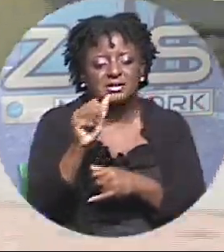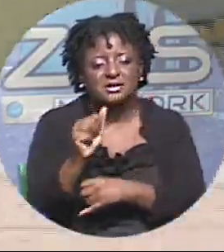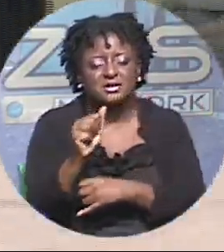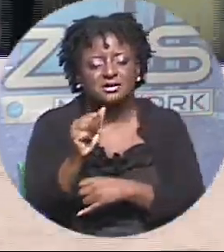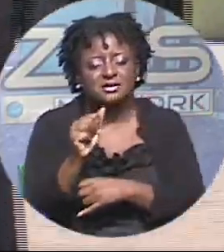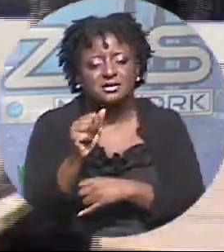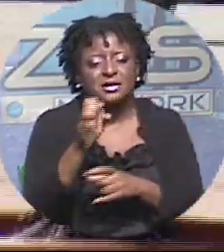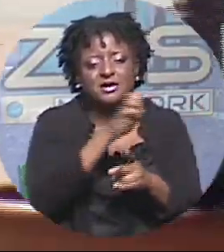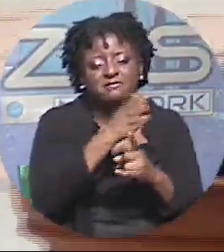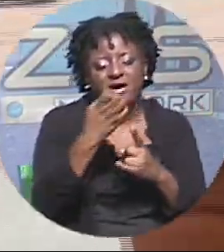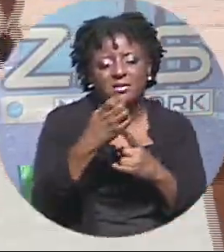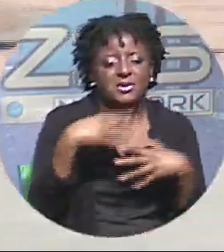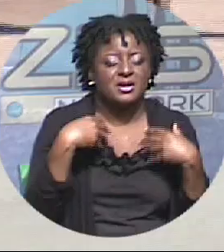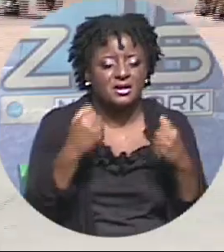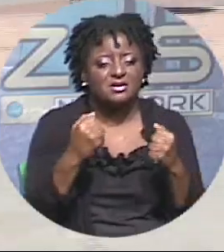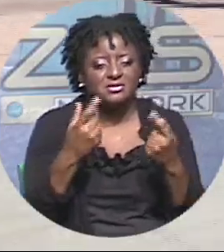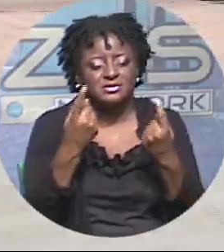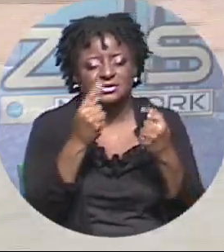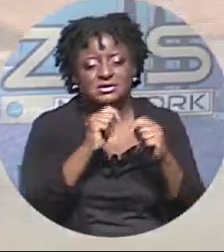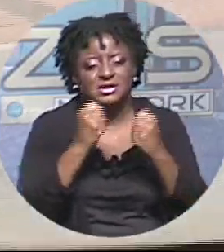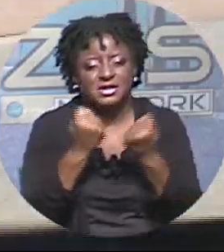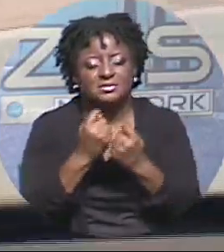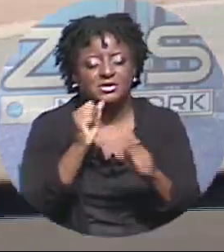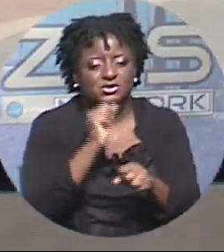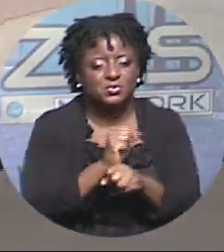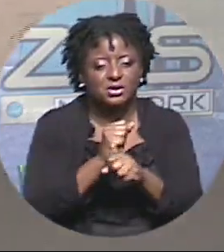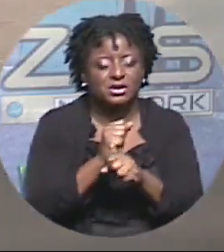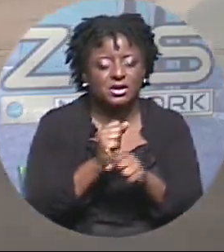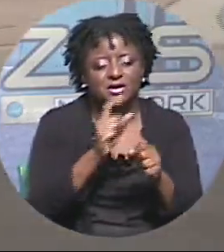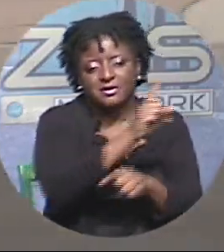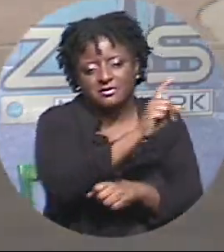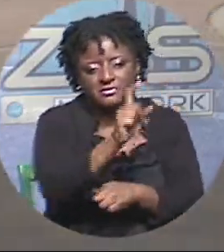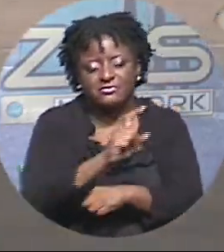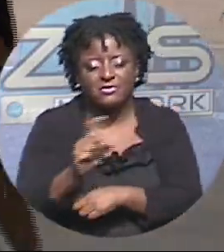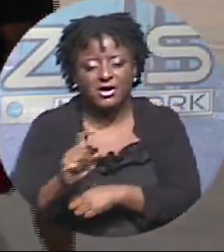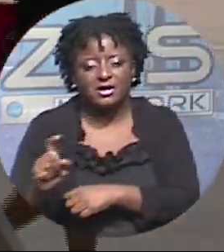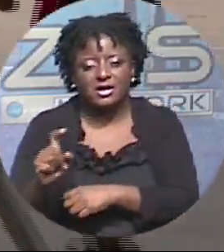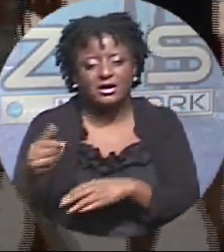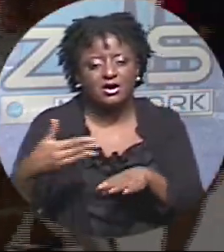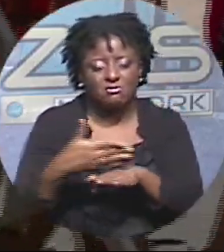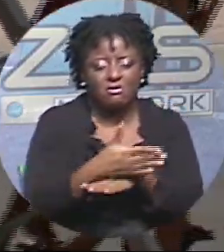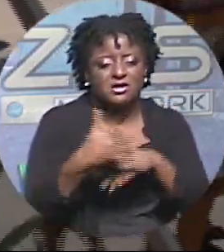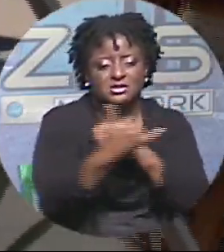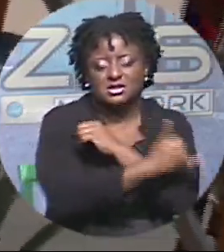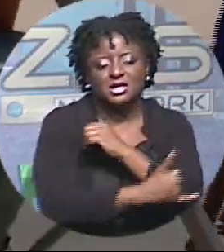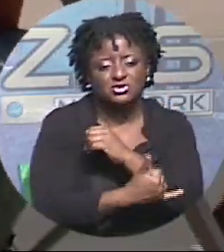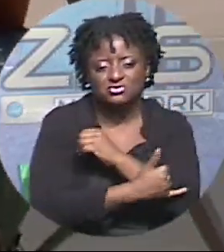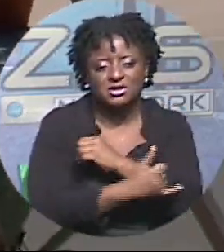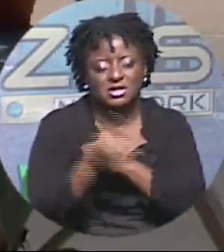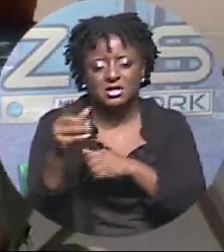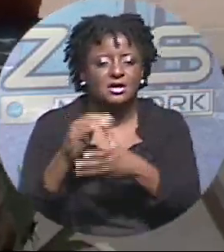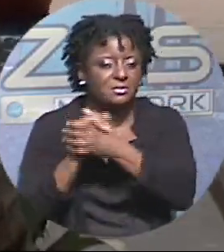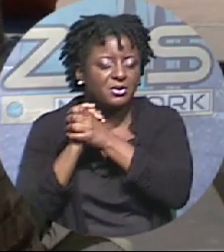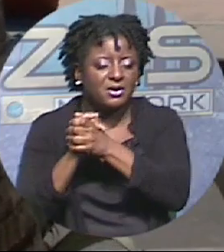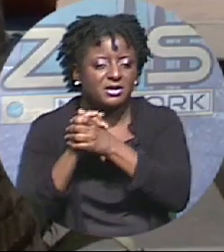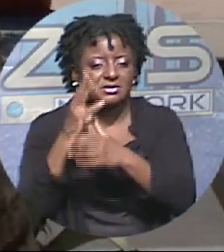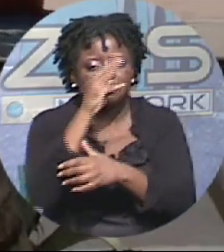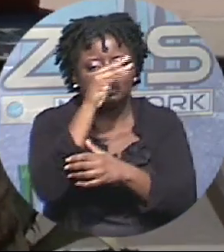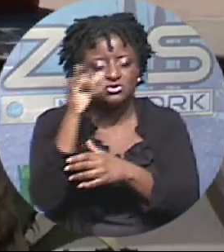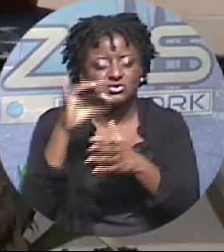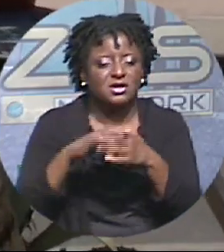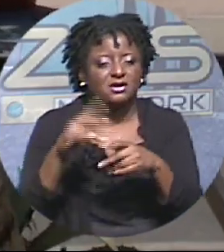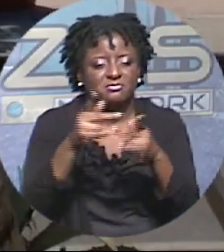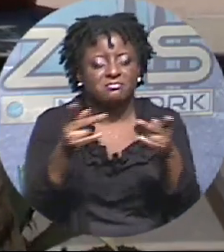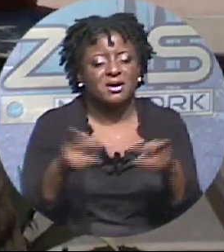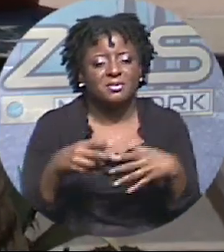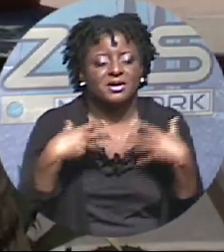working around the clock carrying out additional fogging exercises across this country. While applauding the Ministry of Public Health for beefing up efforts